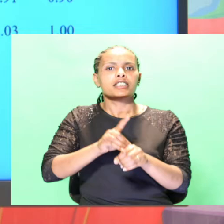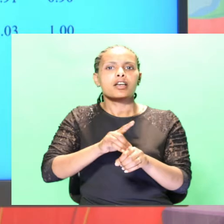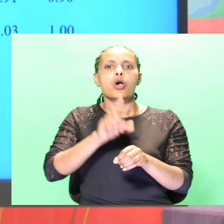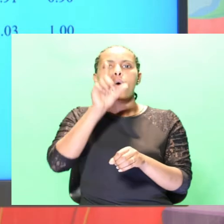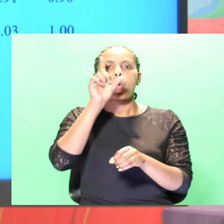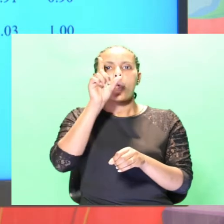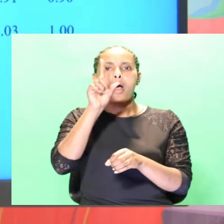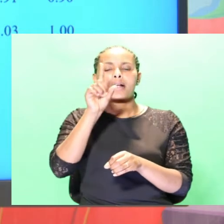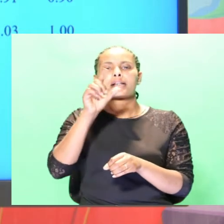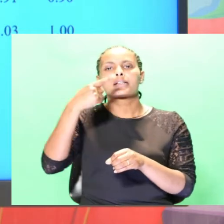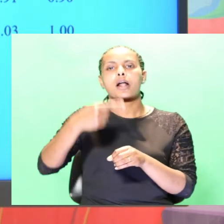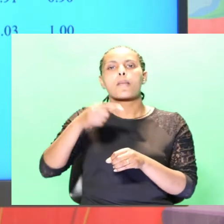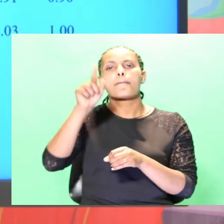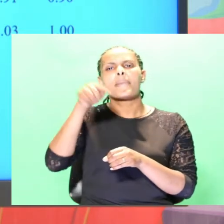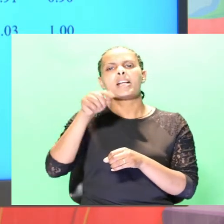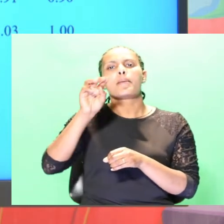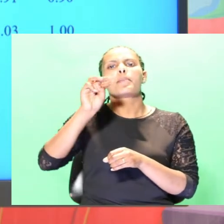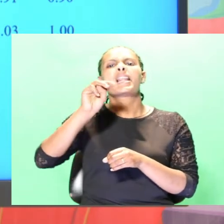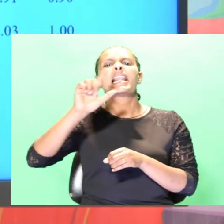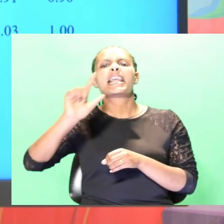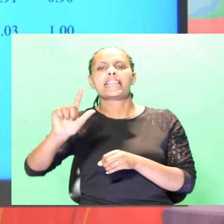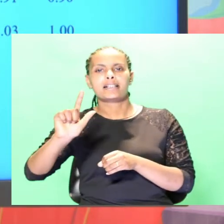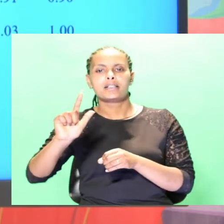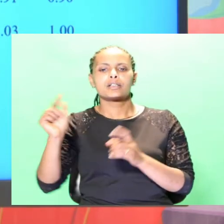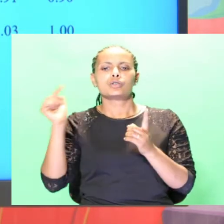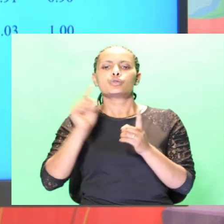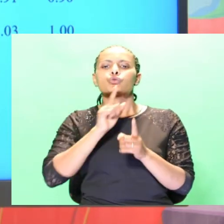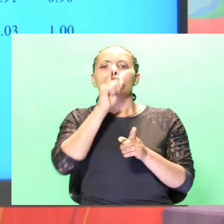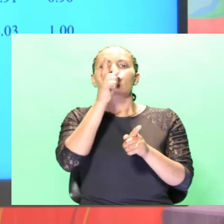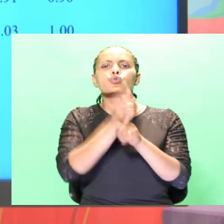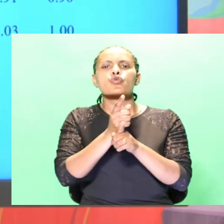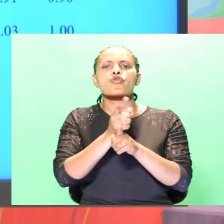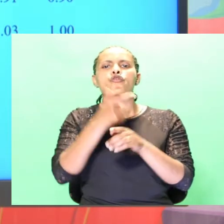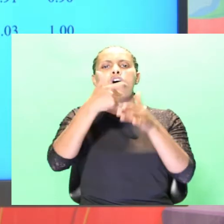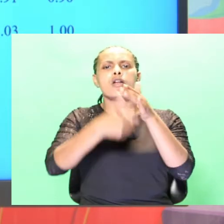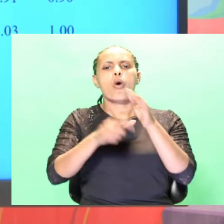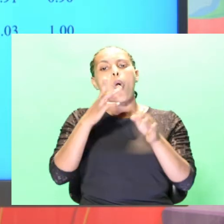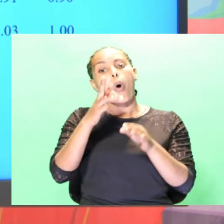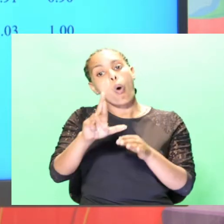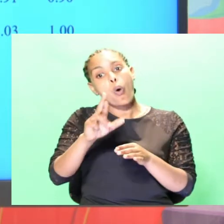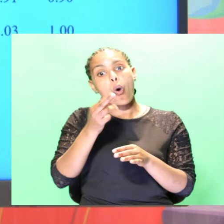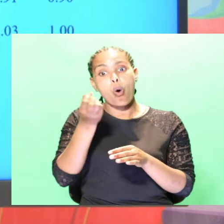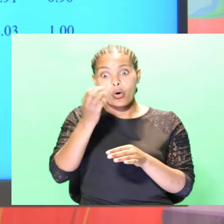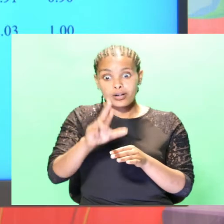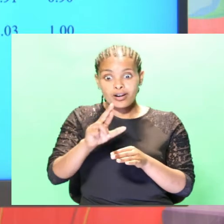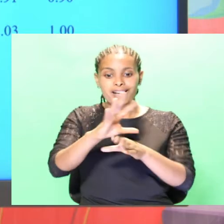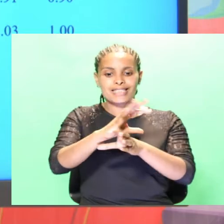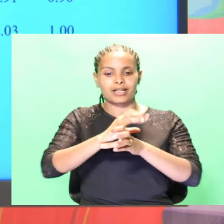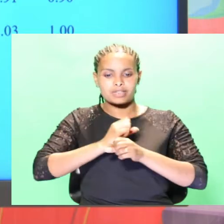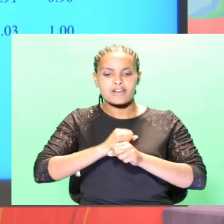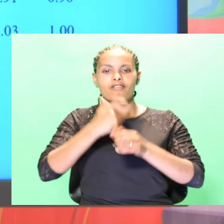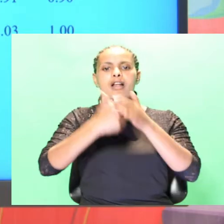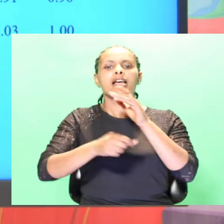per milliliter. This is true value or accepted value of density of